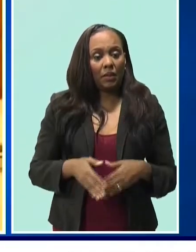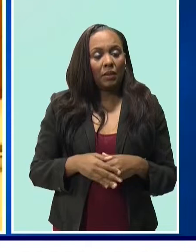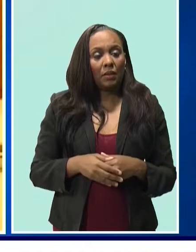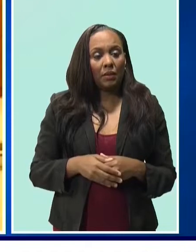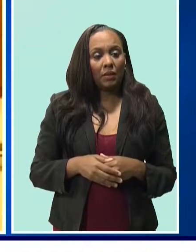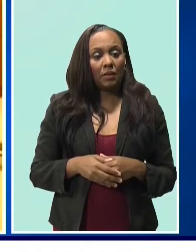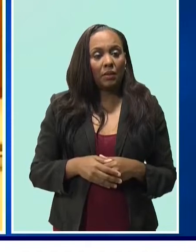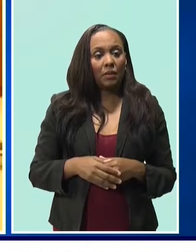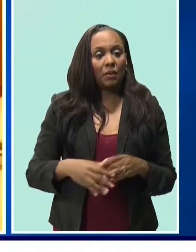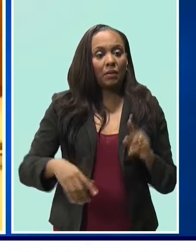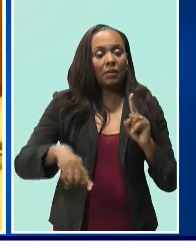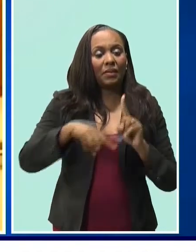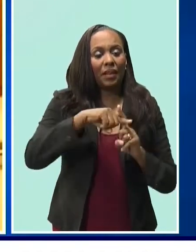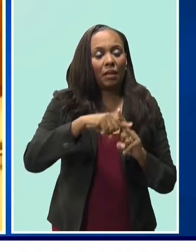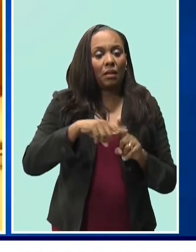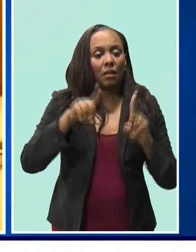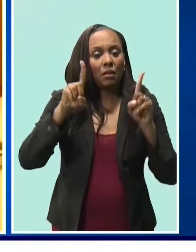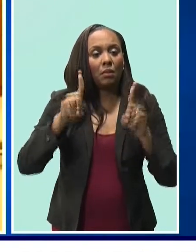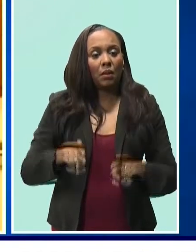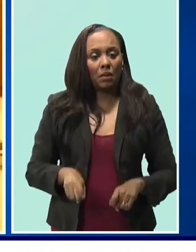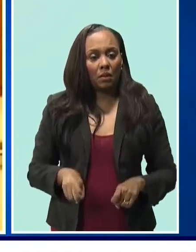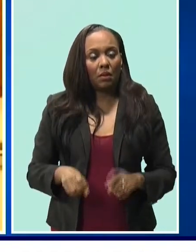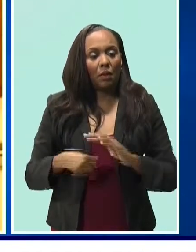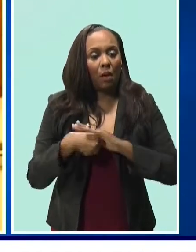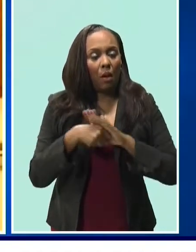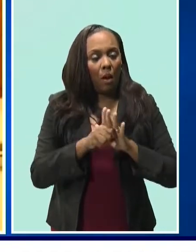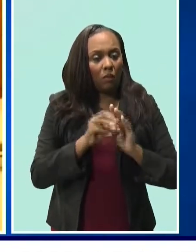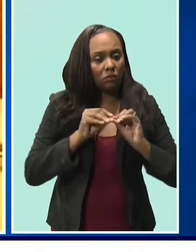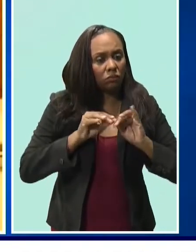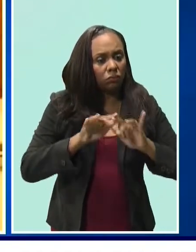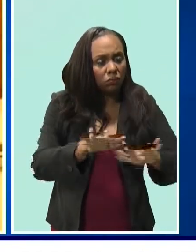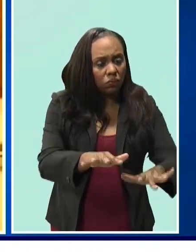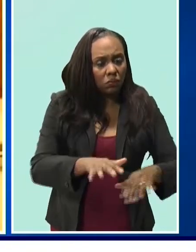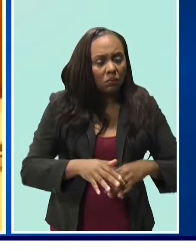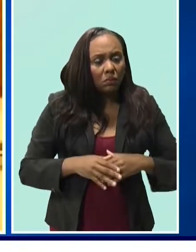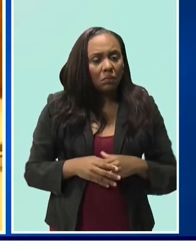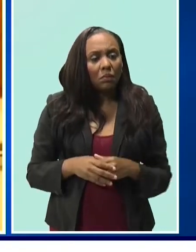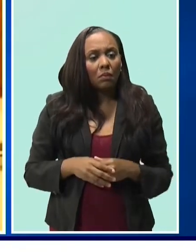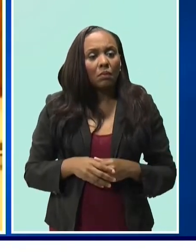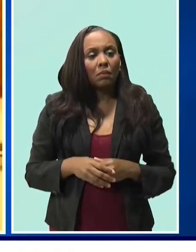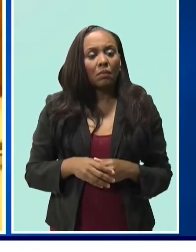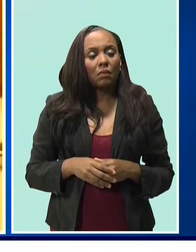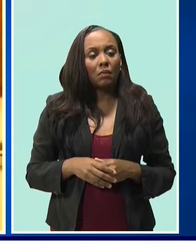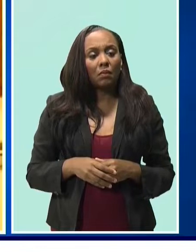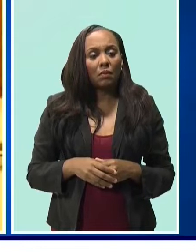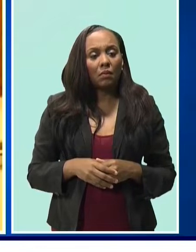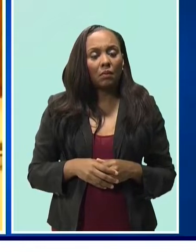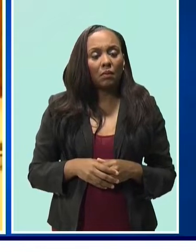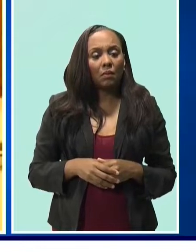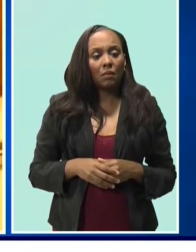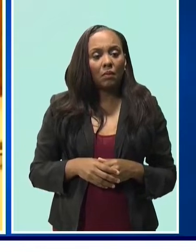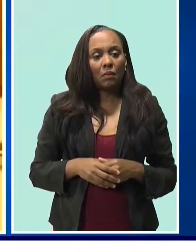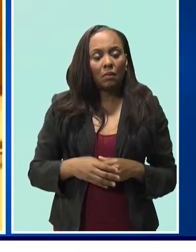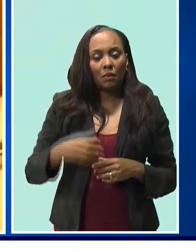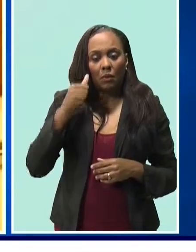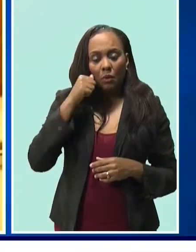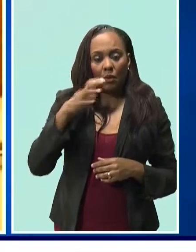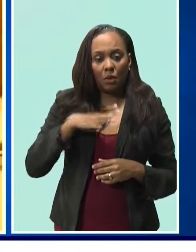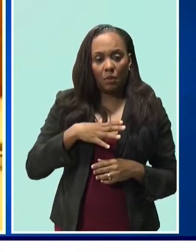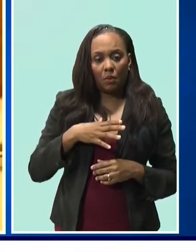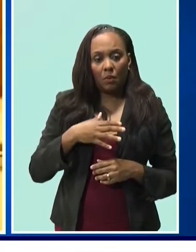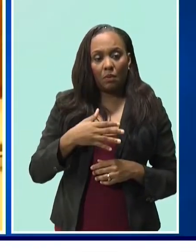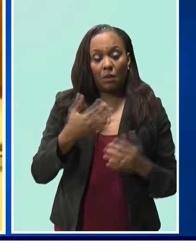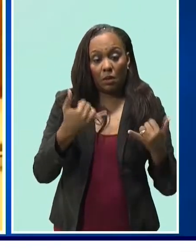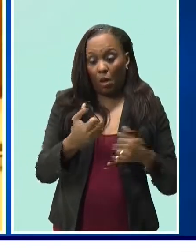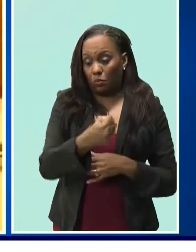tested positive for COVID-19. She is currently placed in